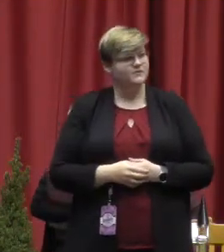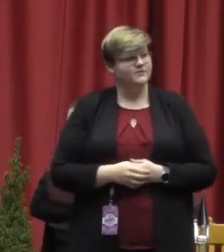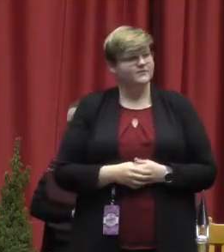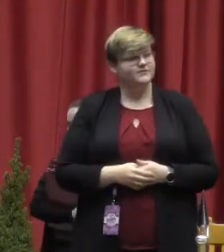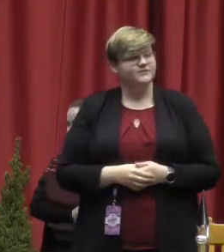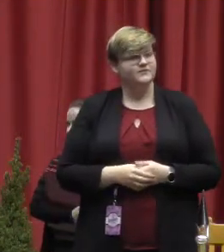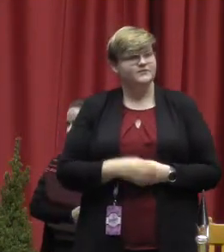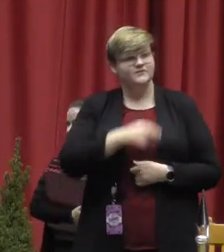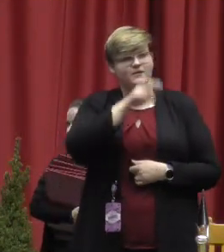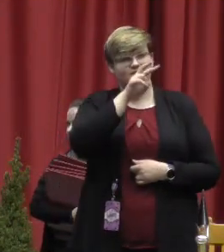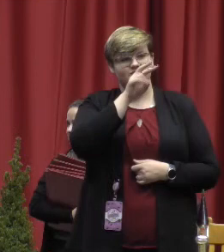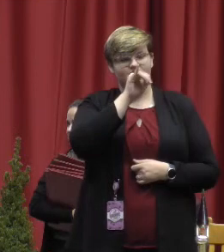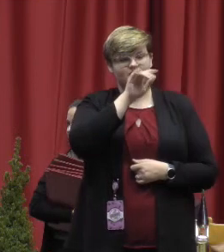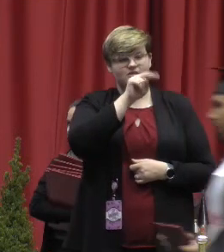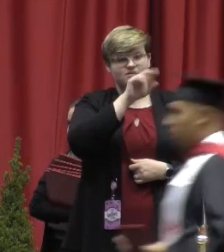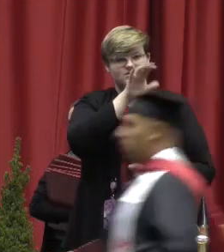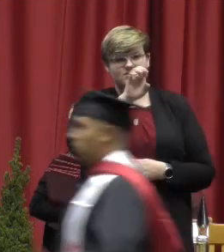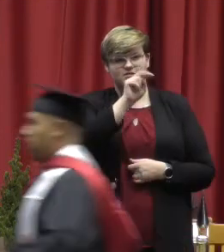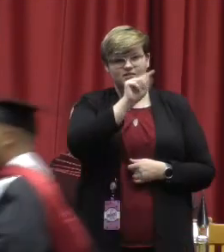Vincent Montoya.